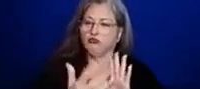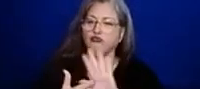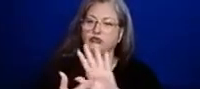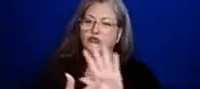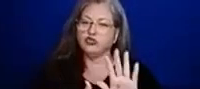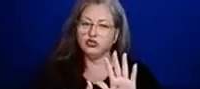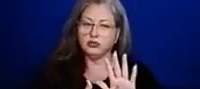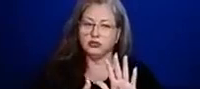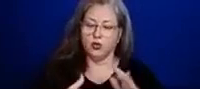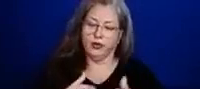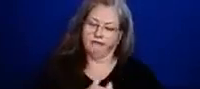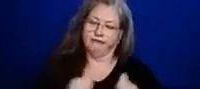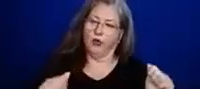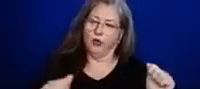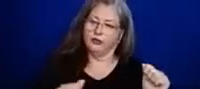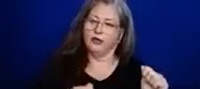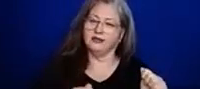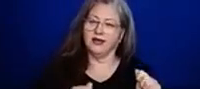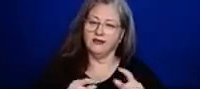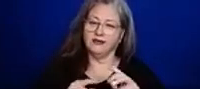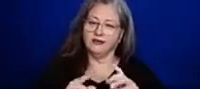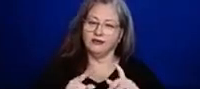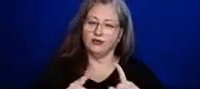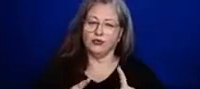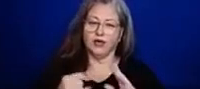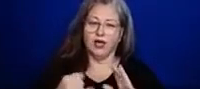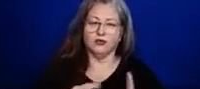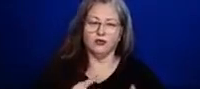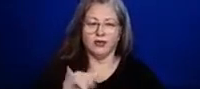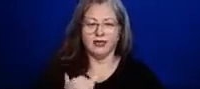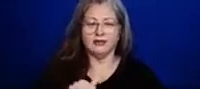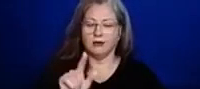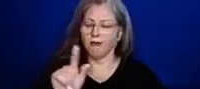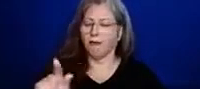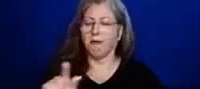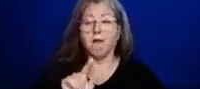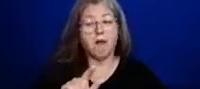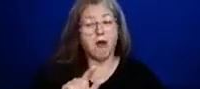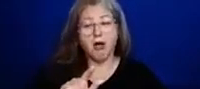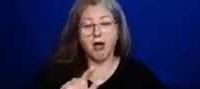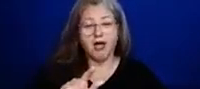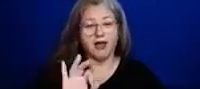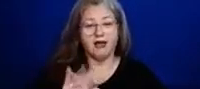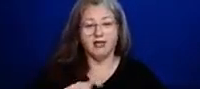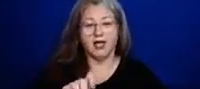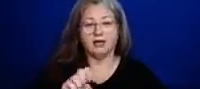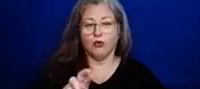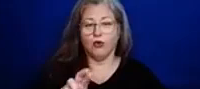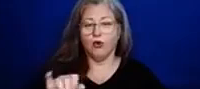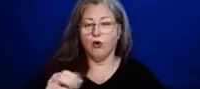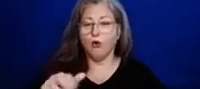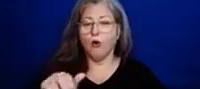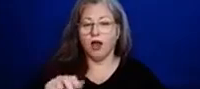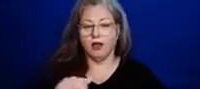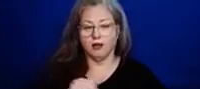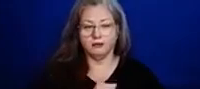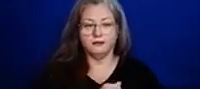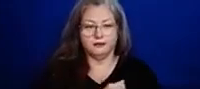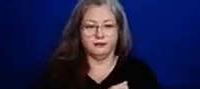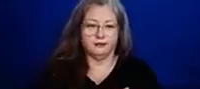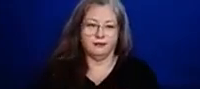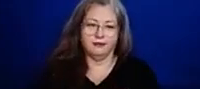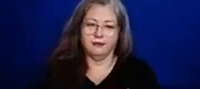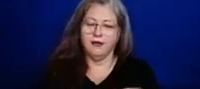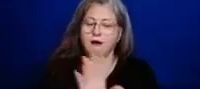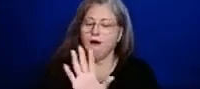in our artwork. Mm-hmm. So it's a fragment of a piece of Sor Juana. Okay. No, I